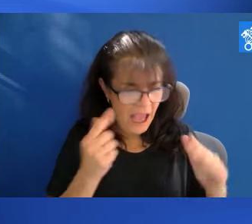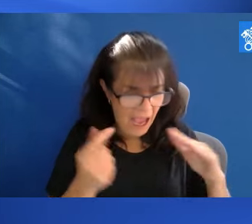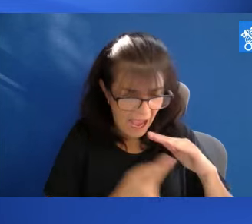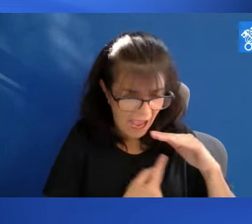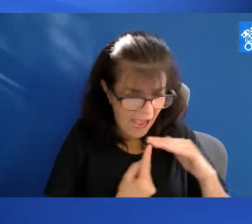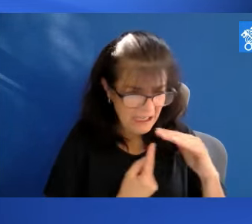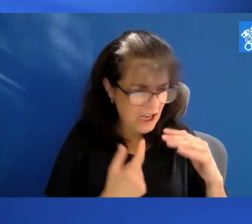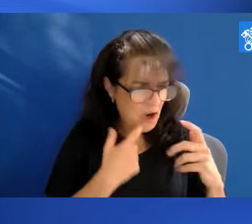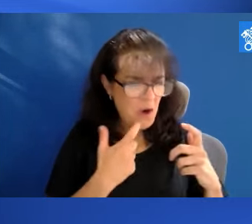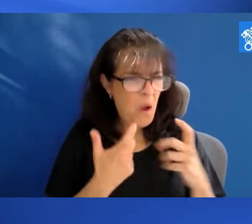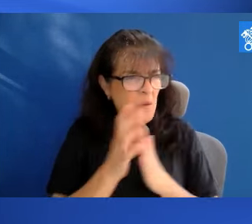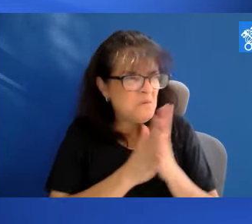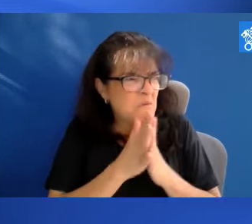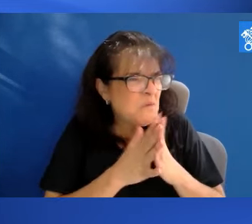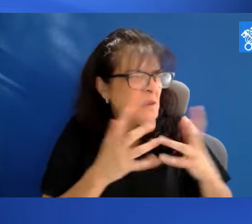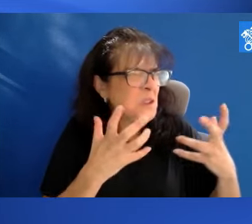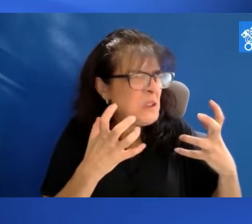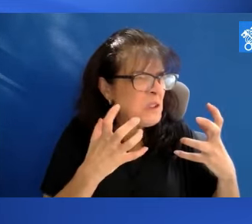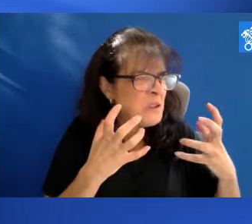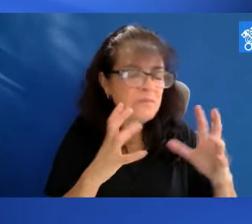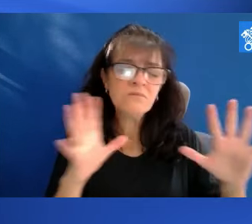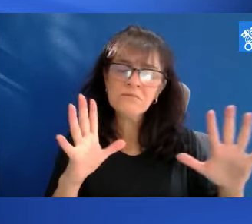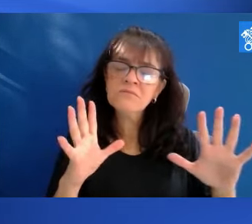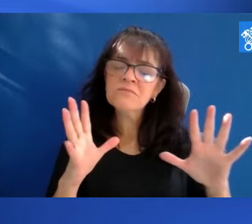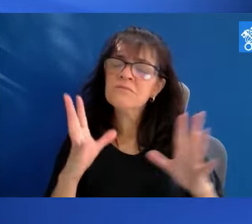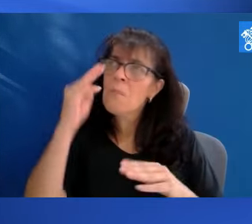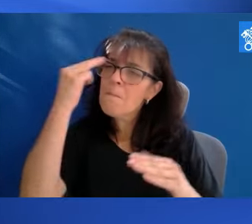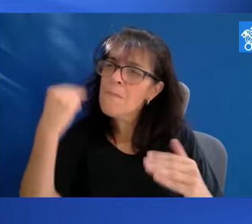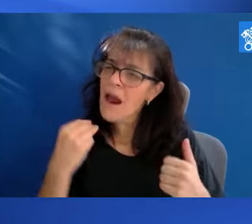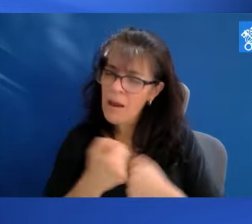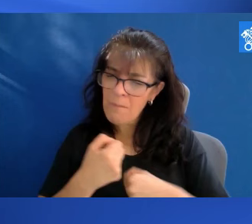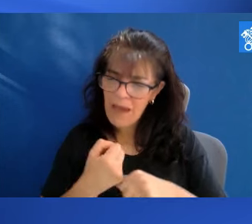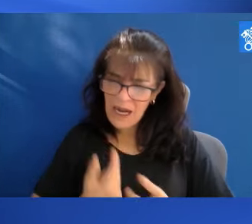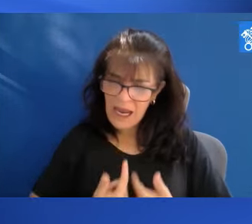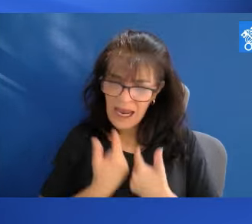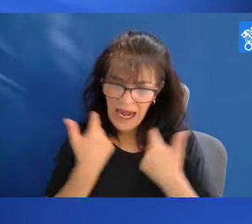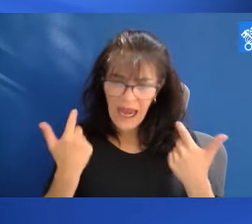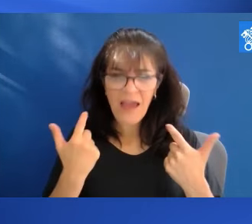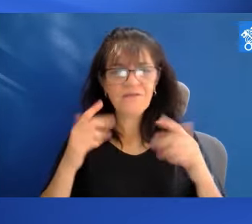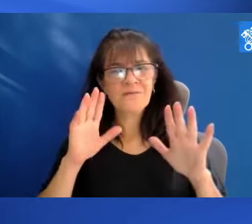ambiciones y vacía de sí, María hizo de toda su vida un Magnificat.